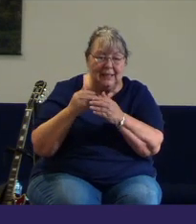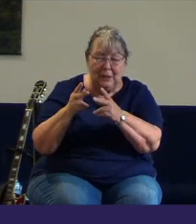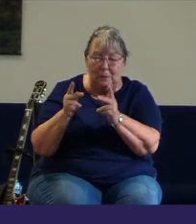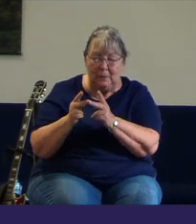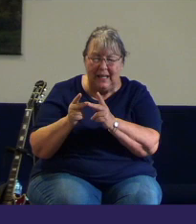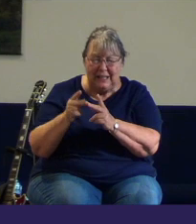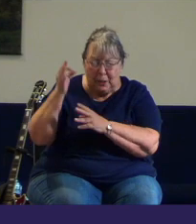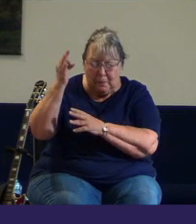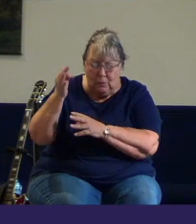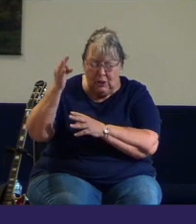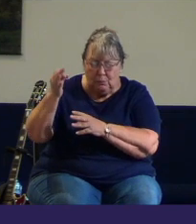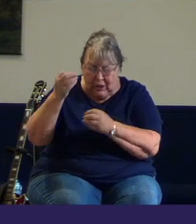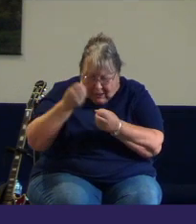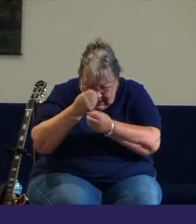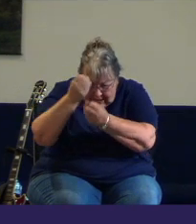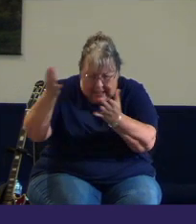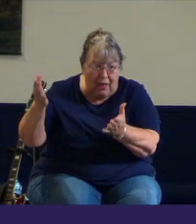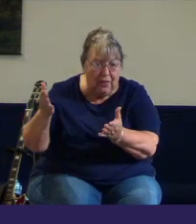Tell them